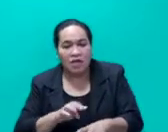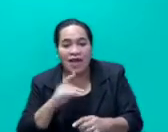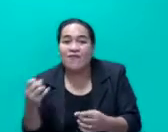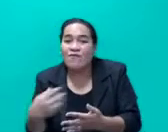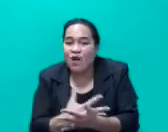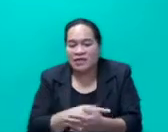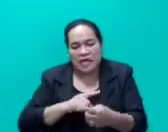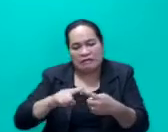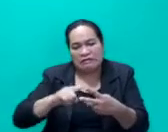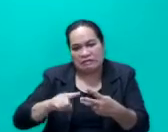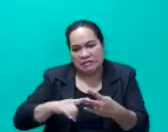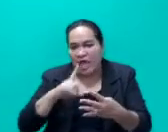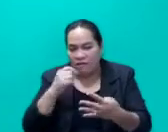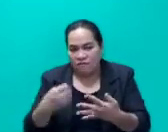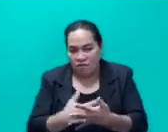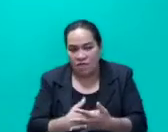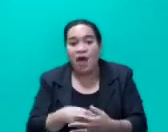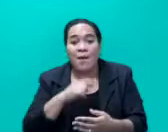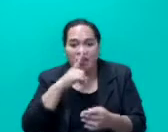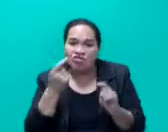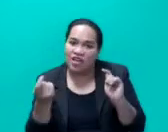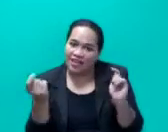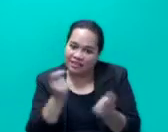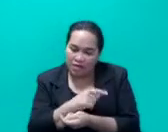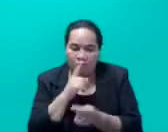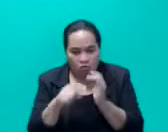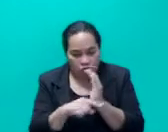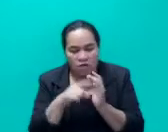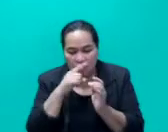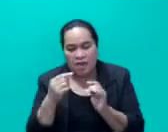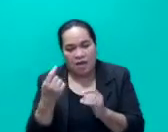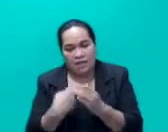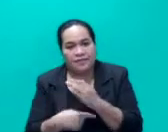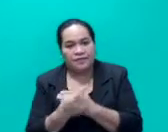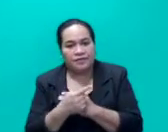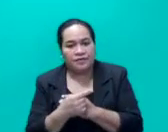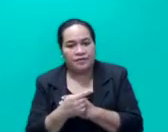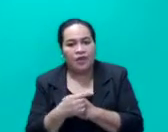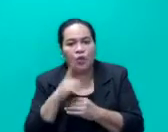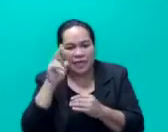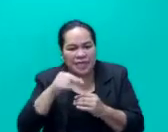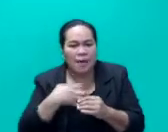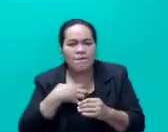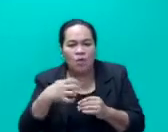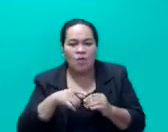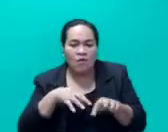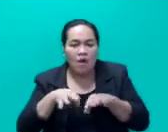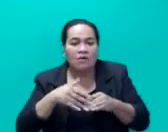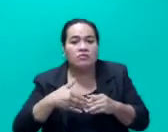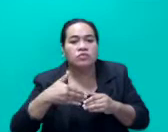factors, and change is reversible. As a result, long-term engagements and short support strategies are needed to